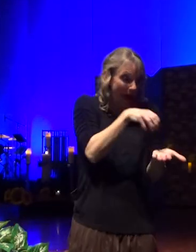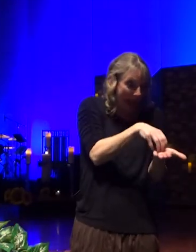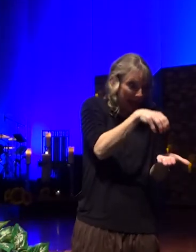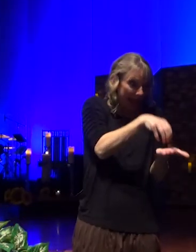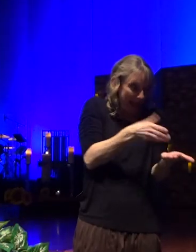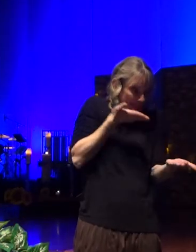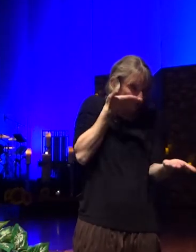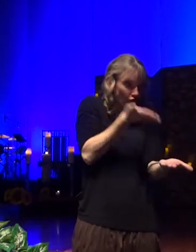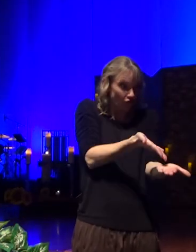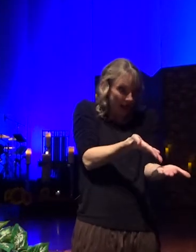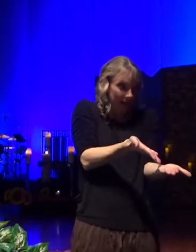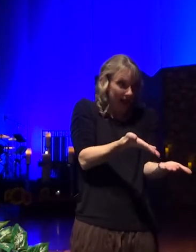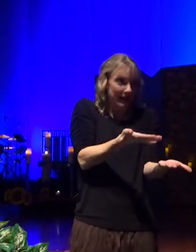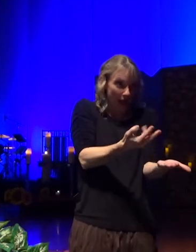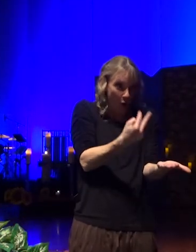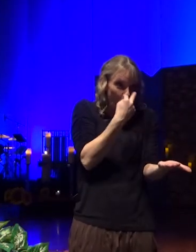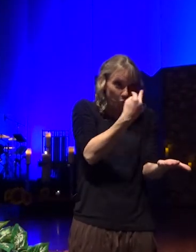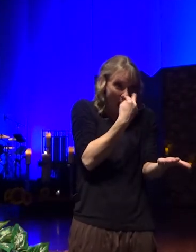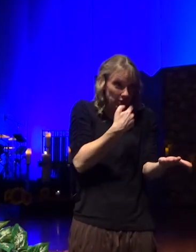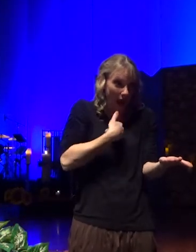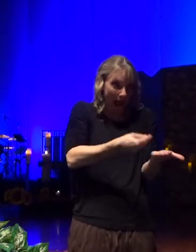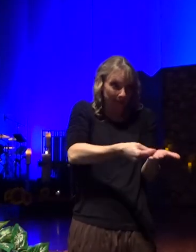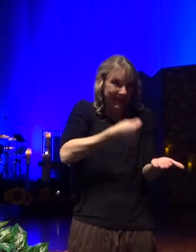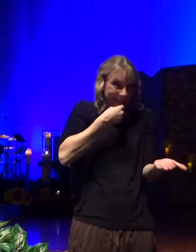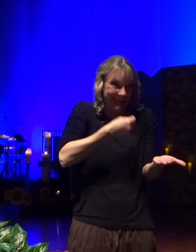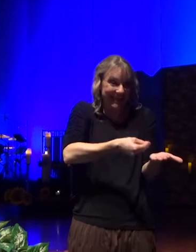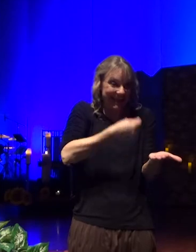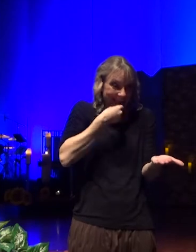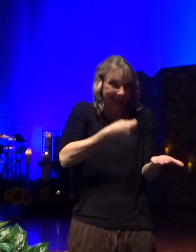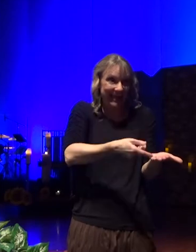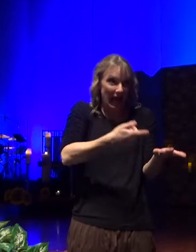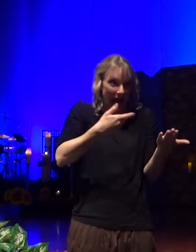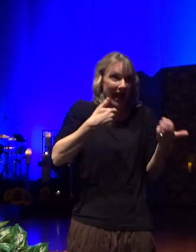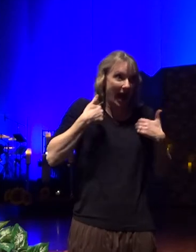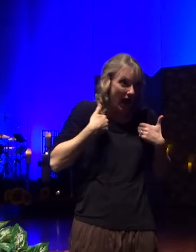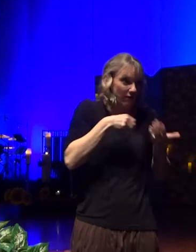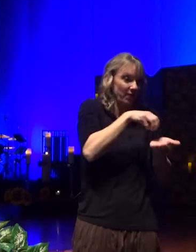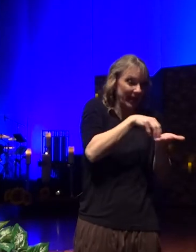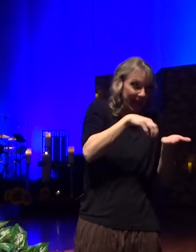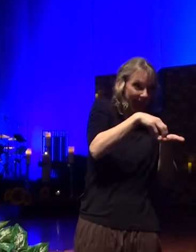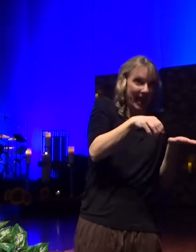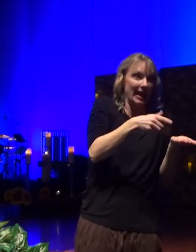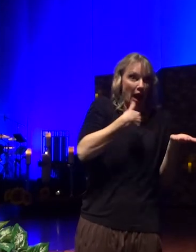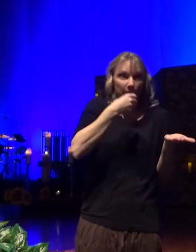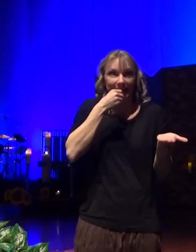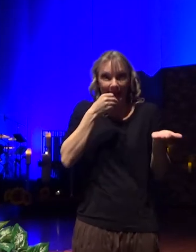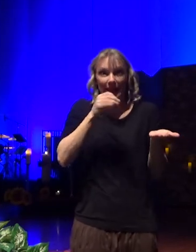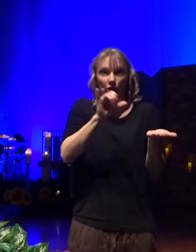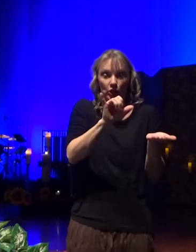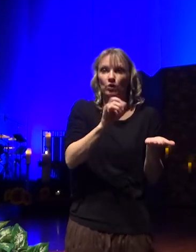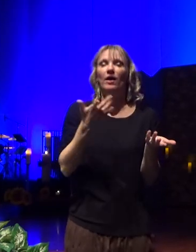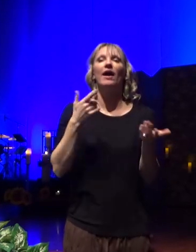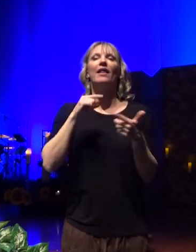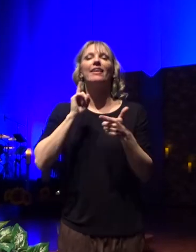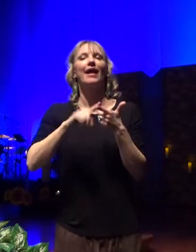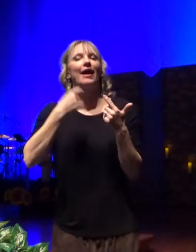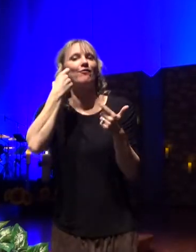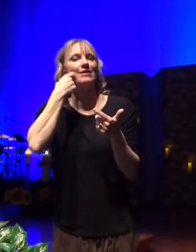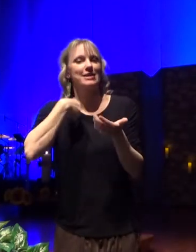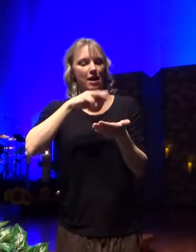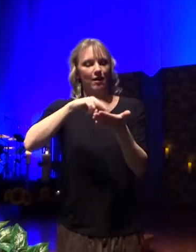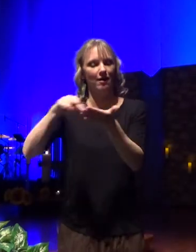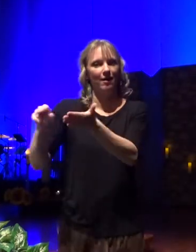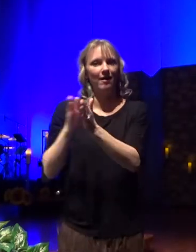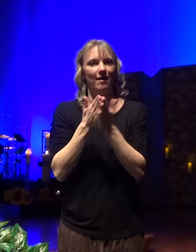got my cake. It's right here. I have it. Now watch me eat it. I'm doing the thing with the cake and eating it. I never quite got it. And then I was reading an